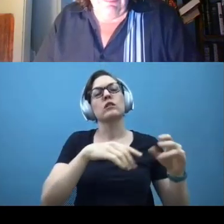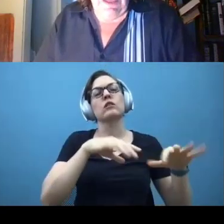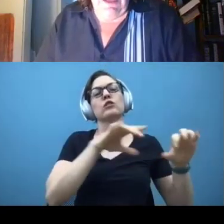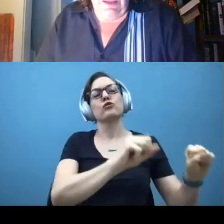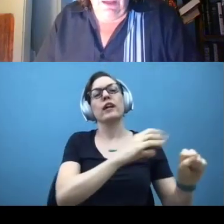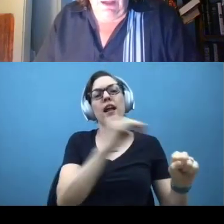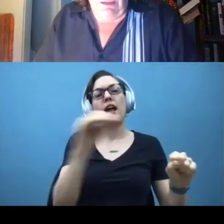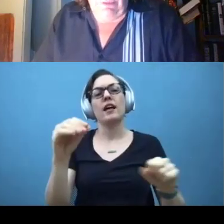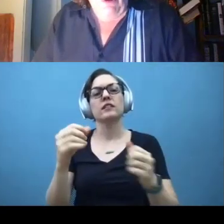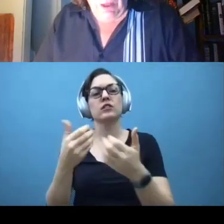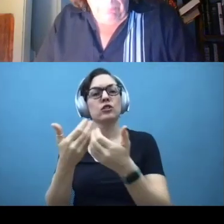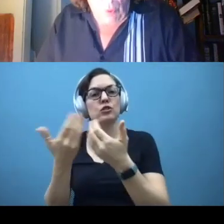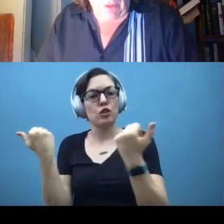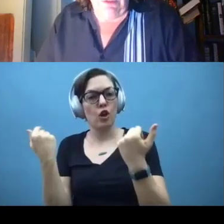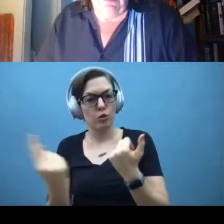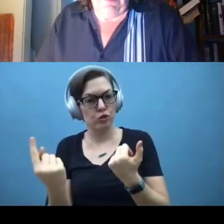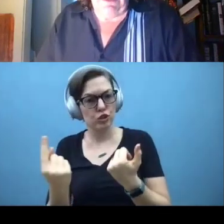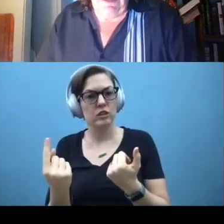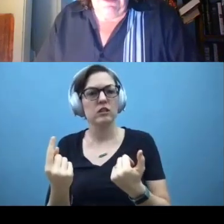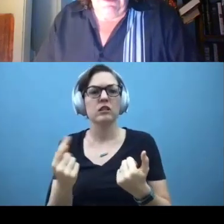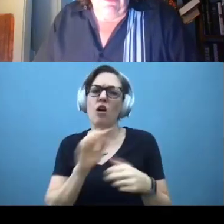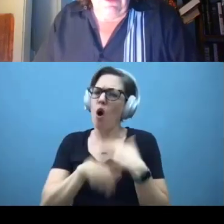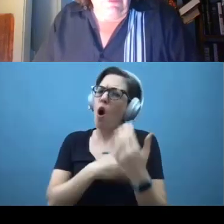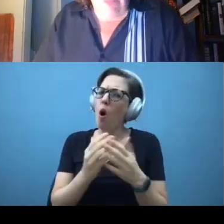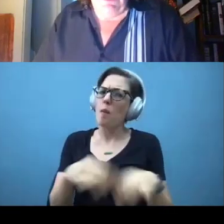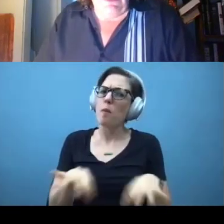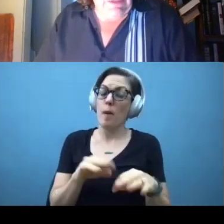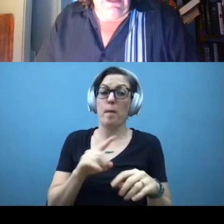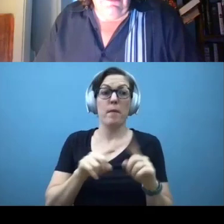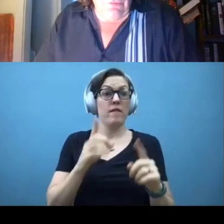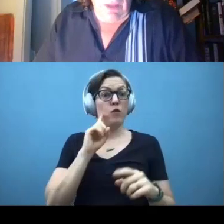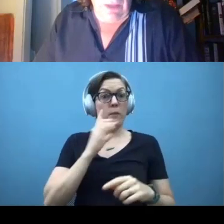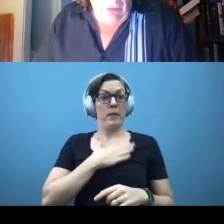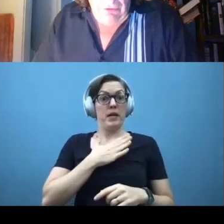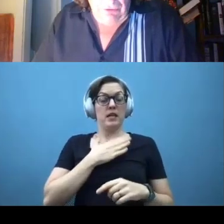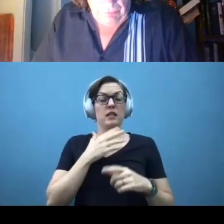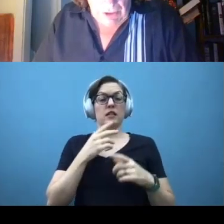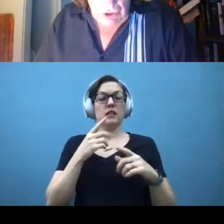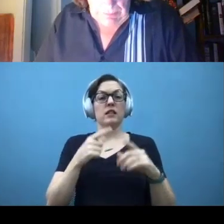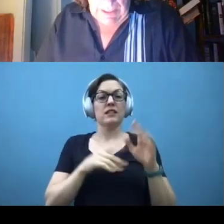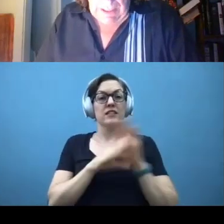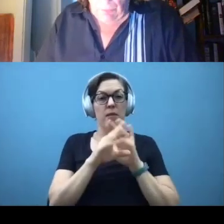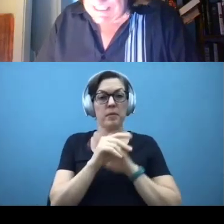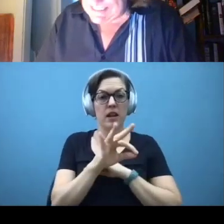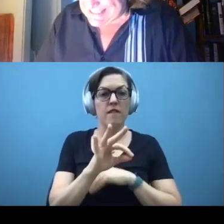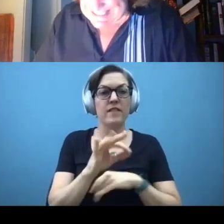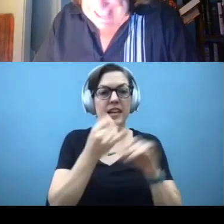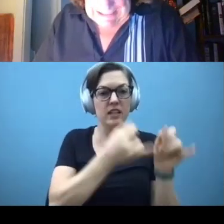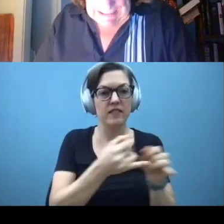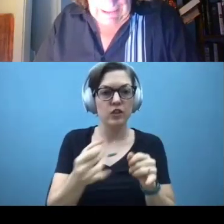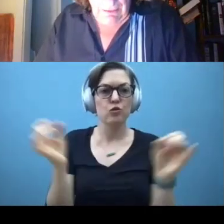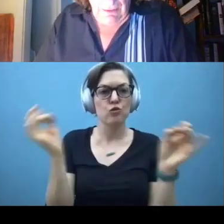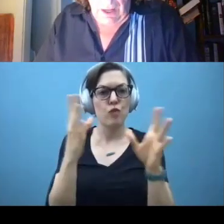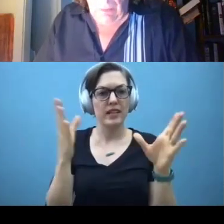important to me, they're all important, but the development of the individualized crisis prevention plan, which is exactly the